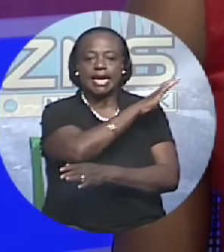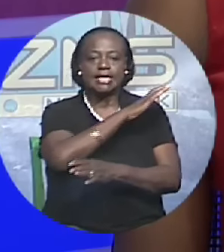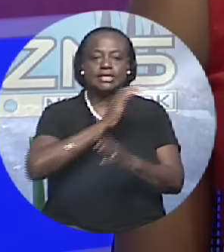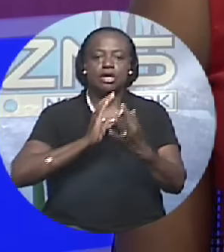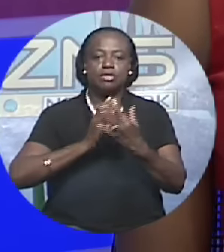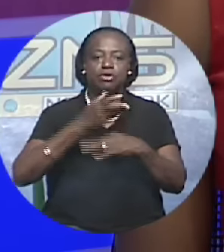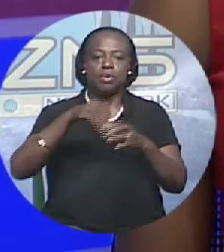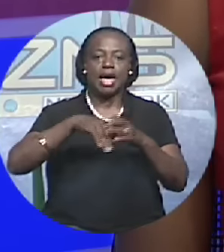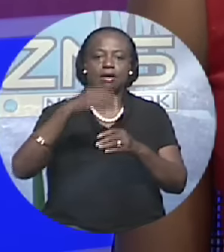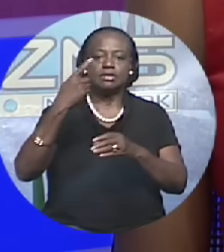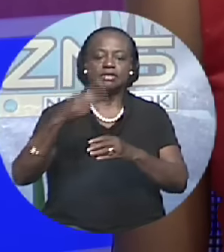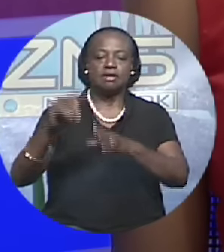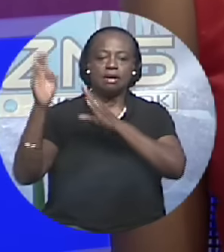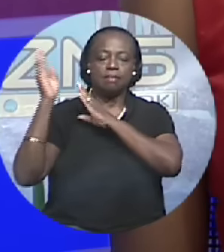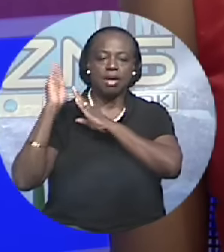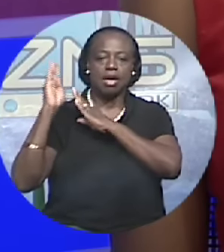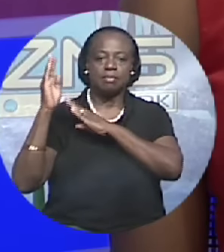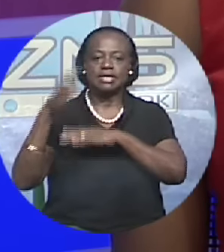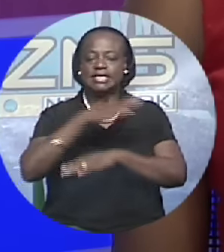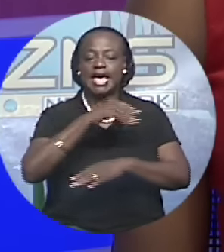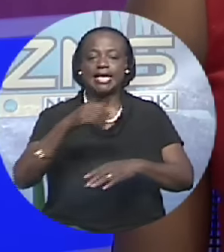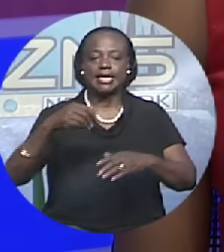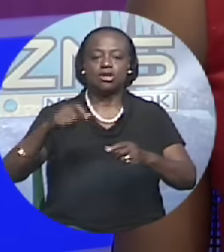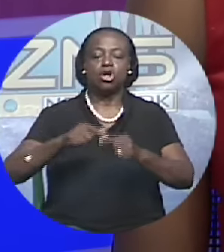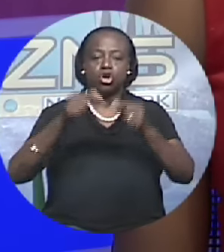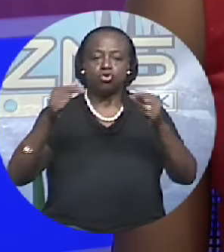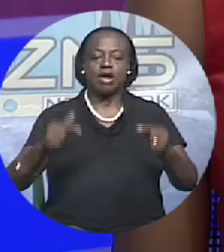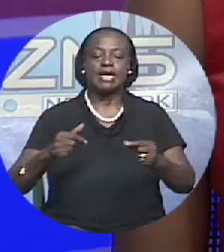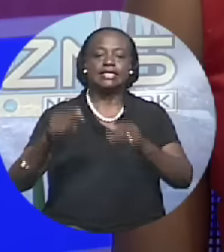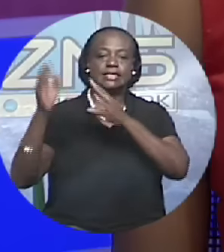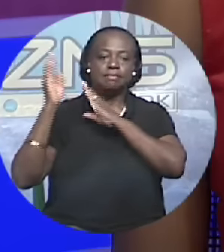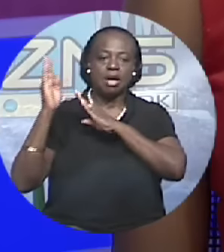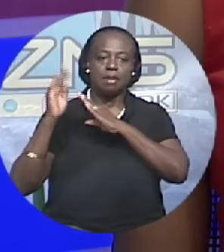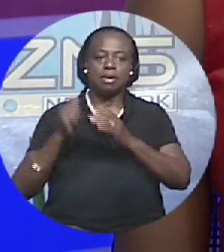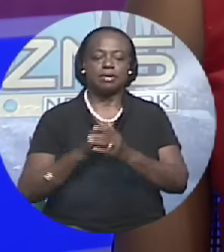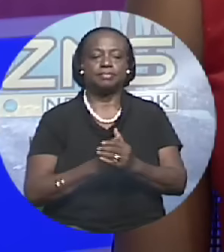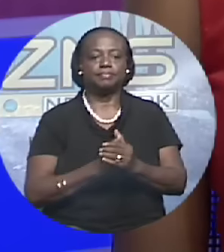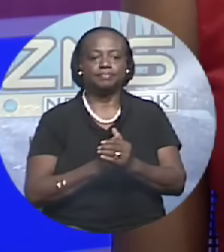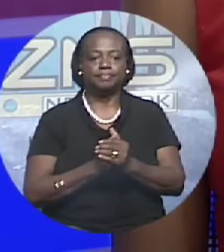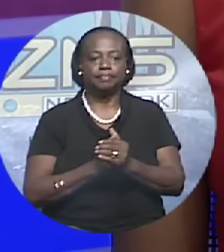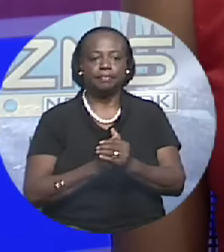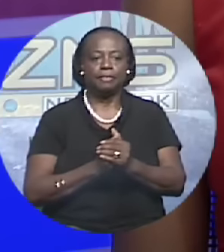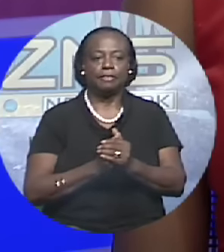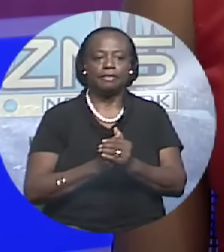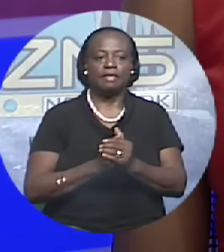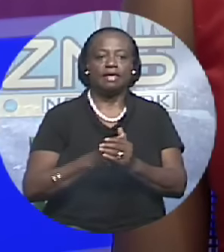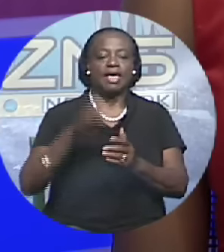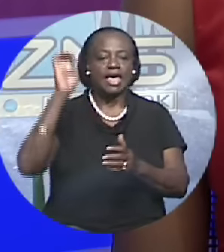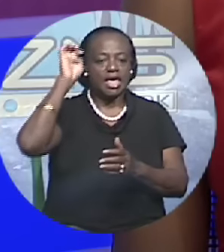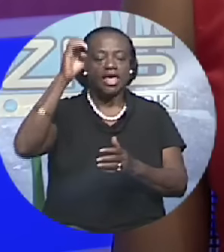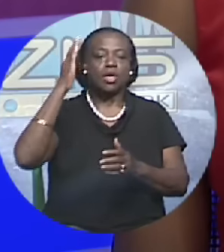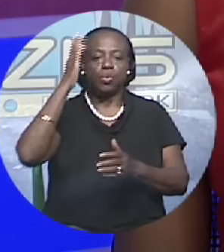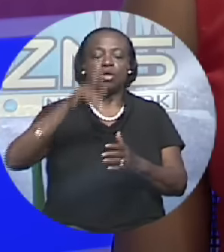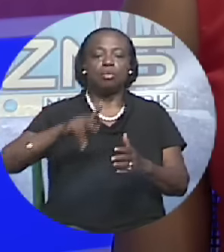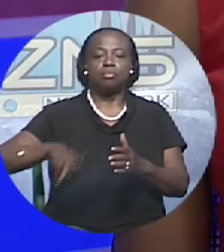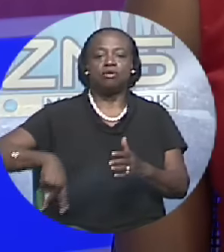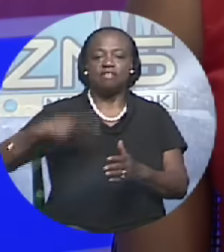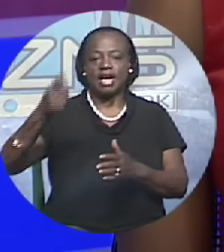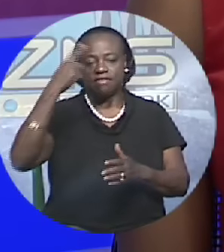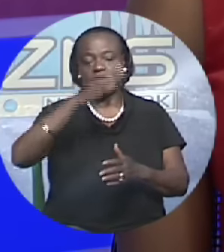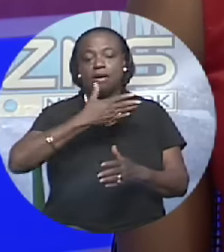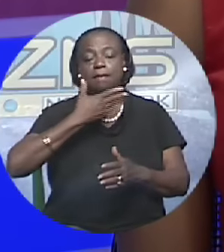only lessen the load of non-emergency cases at Princess Margaret Hospital and Rand Memorial, but will also provide for better management